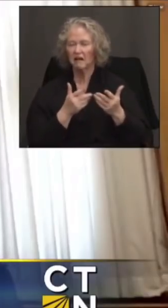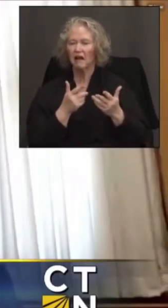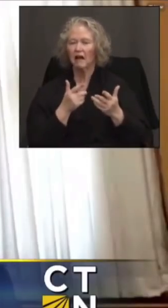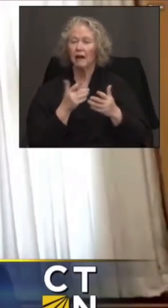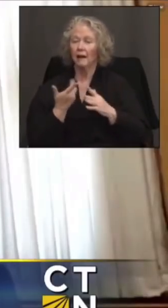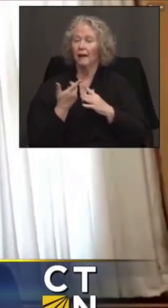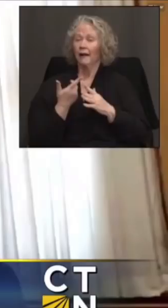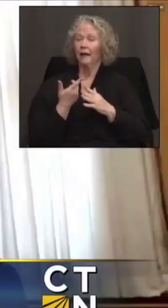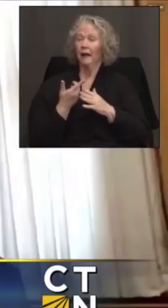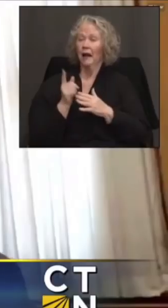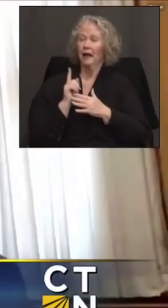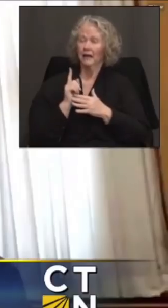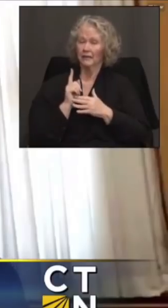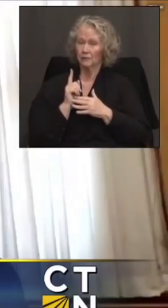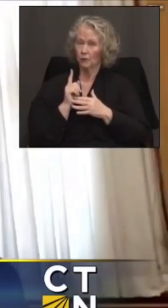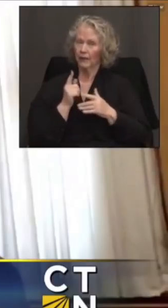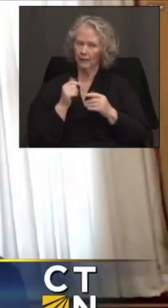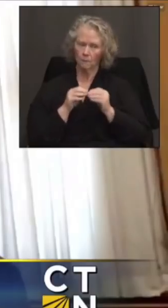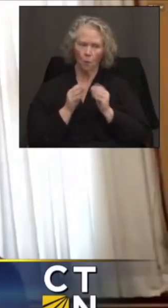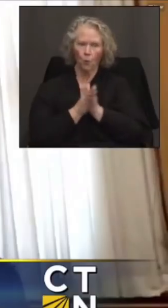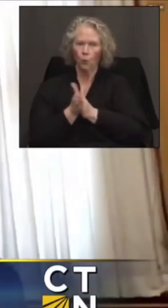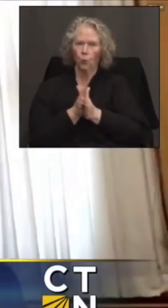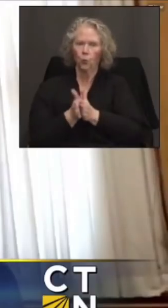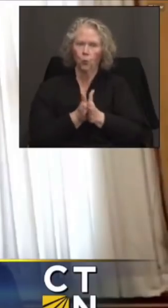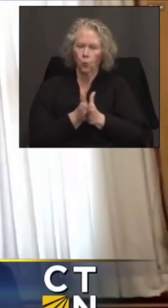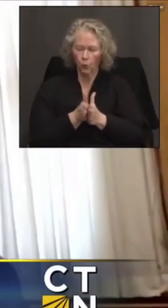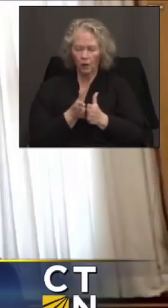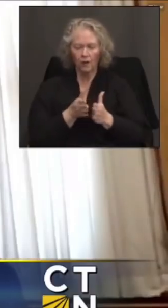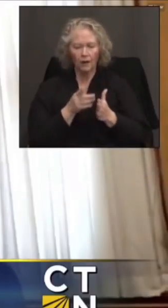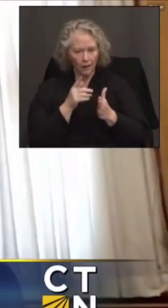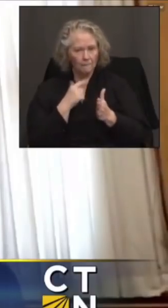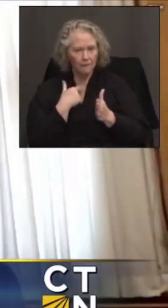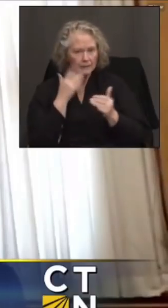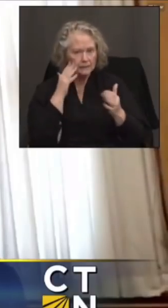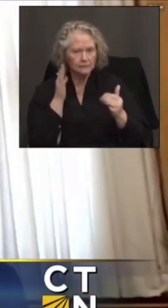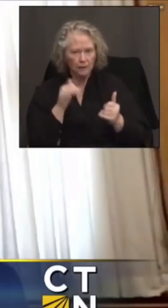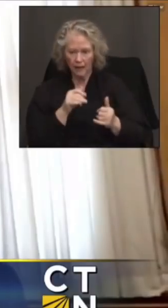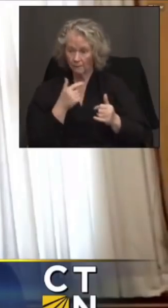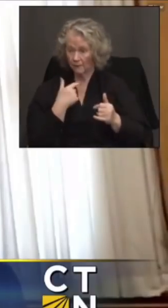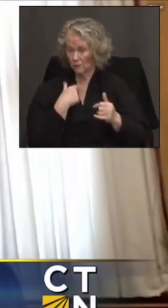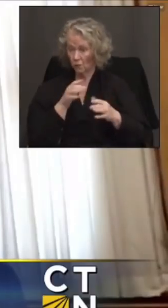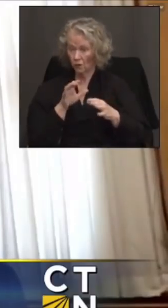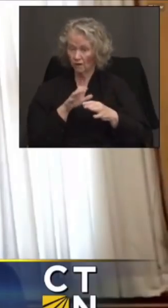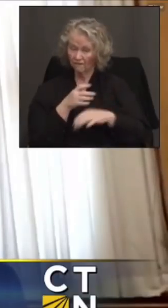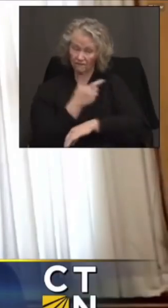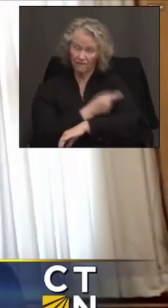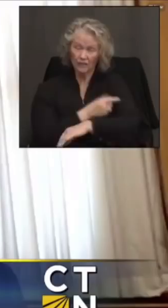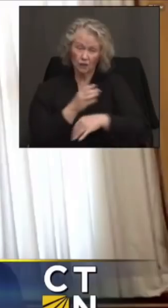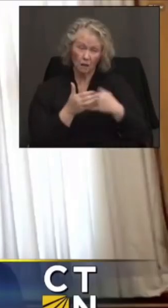than they were a week ago. That's to be expected, right? We're vaccinating 40, 50,000 people a